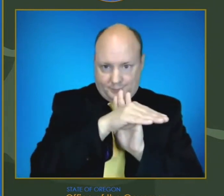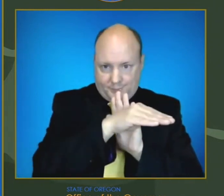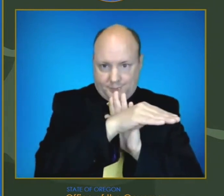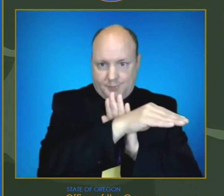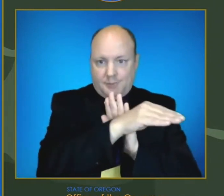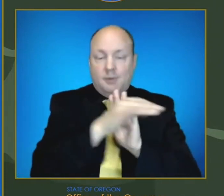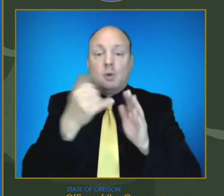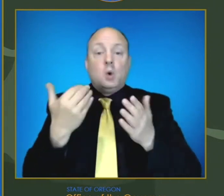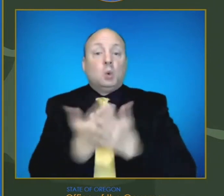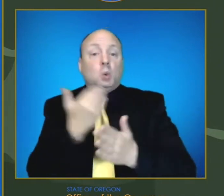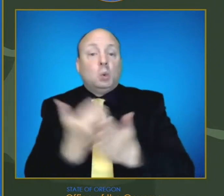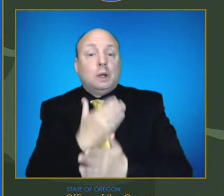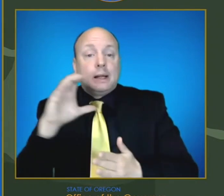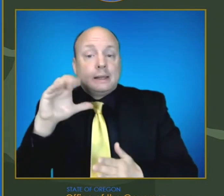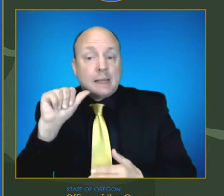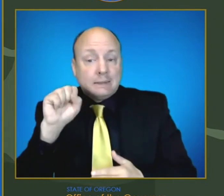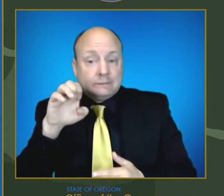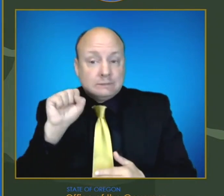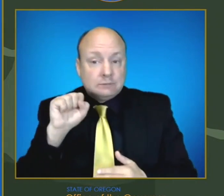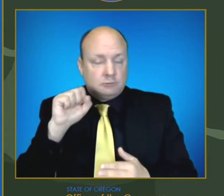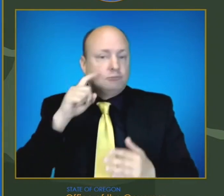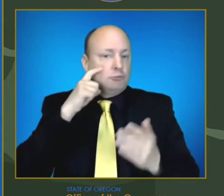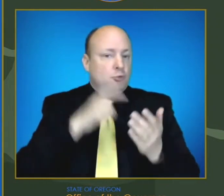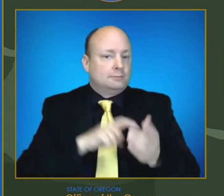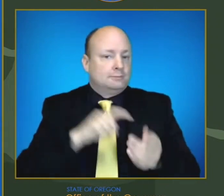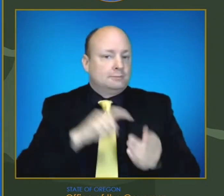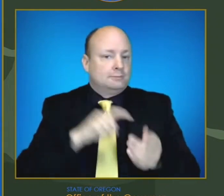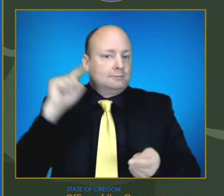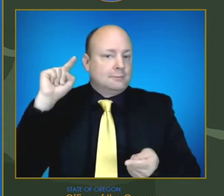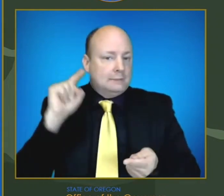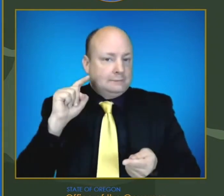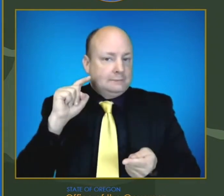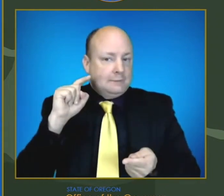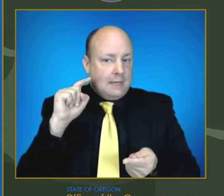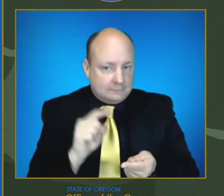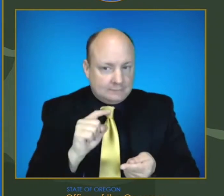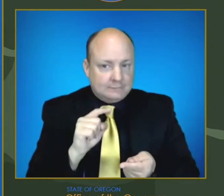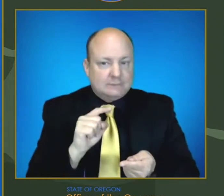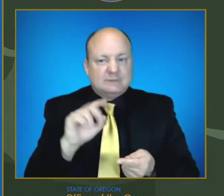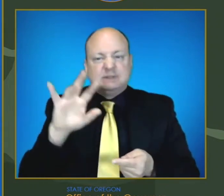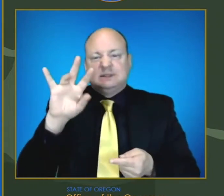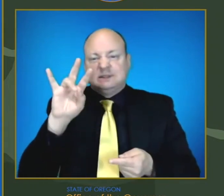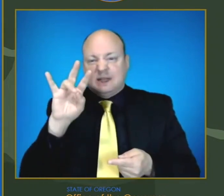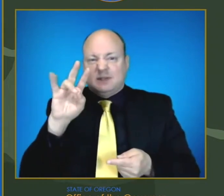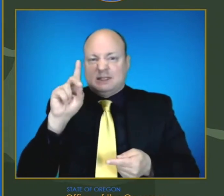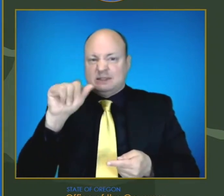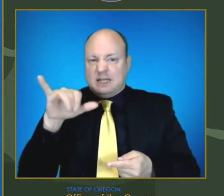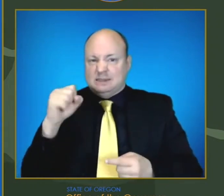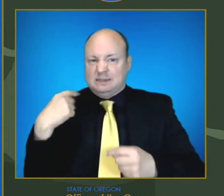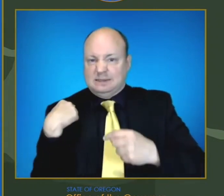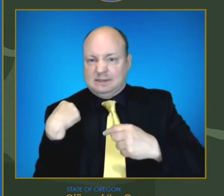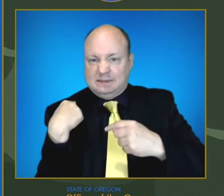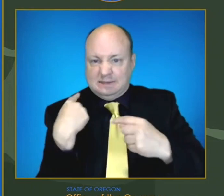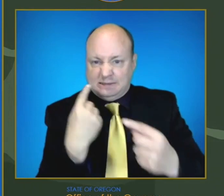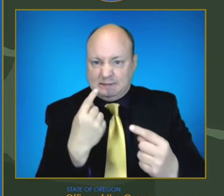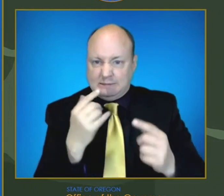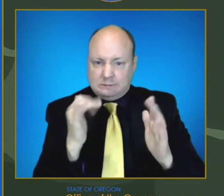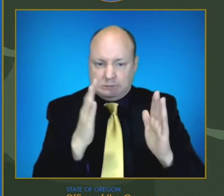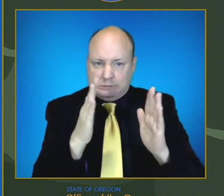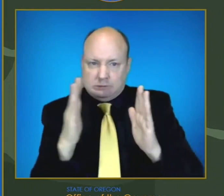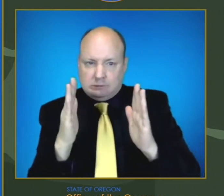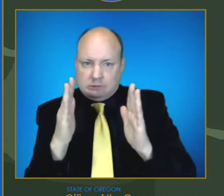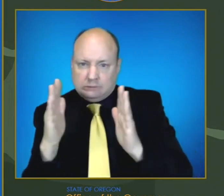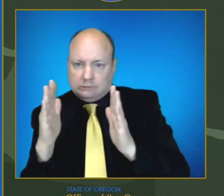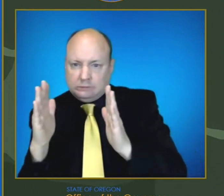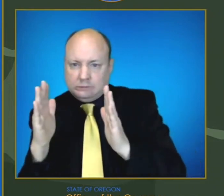second consecutive week cases have fallen. Our 7-day moving average for daily cases is 486, which is